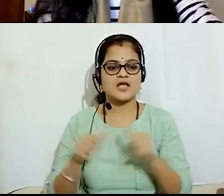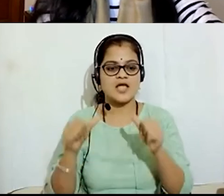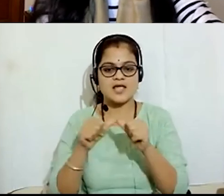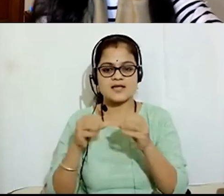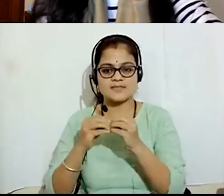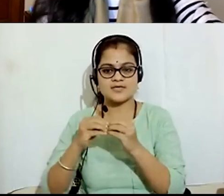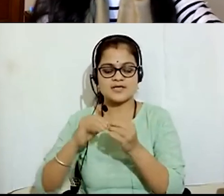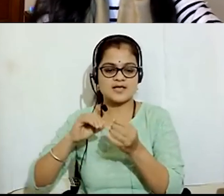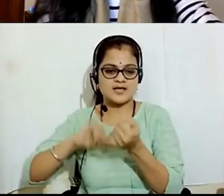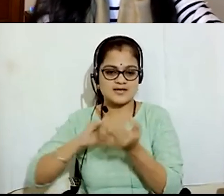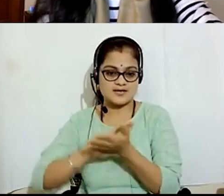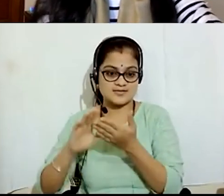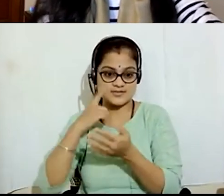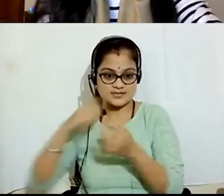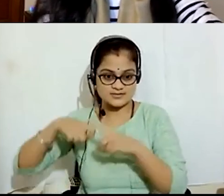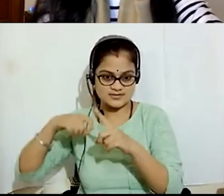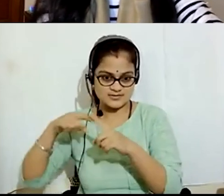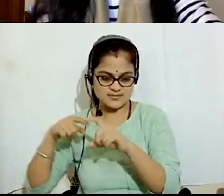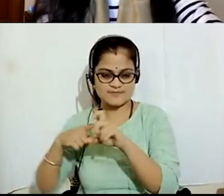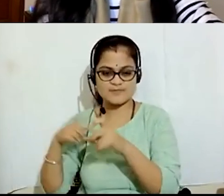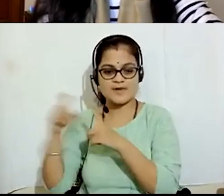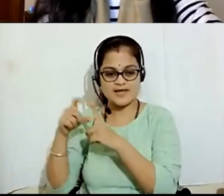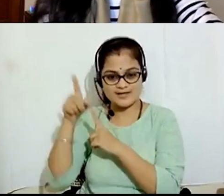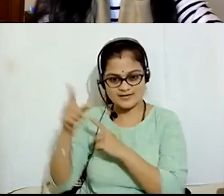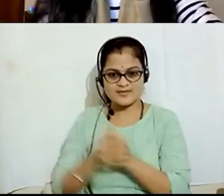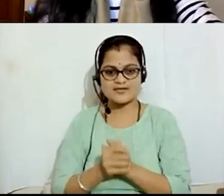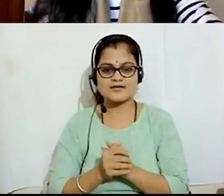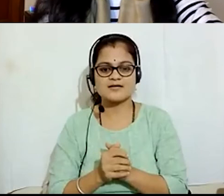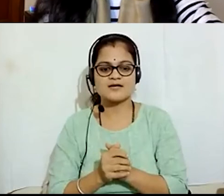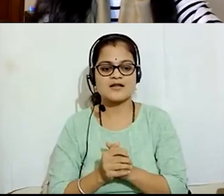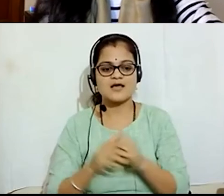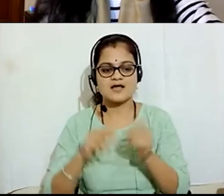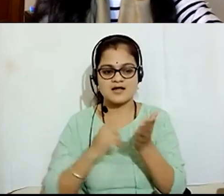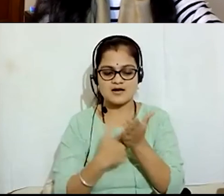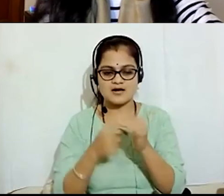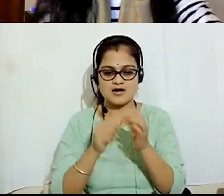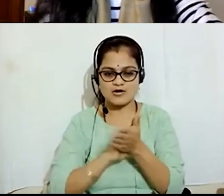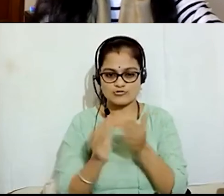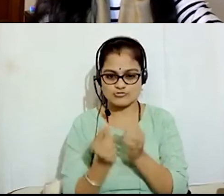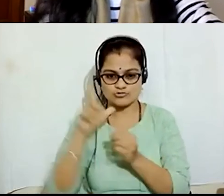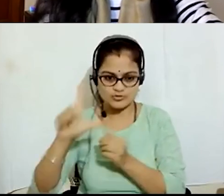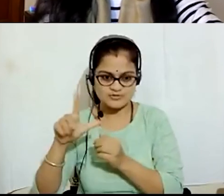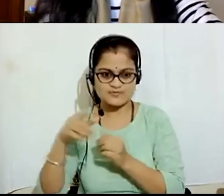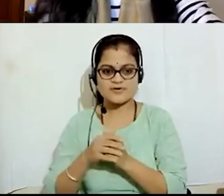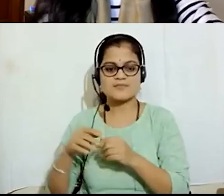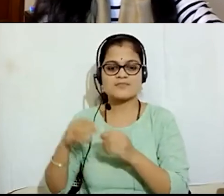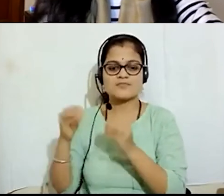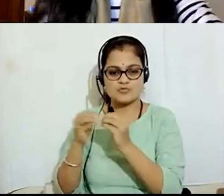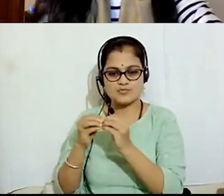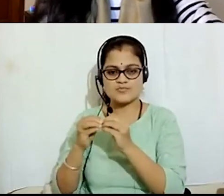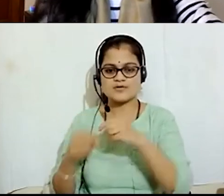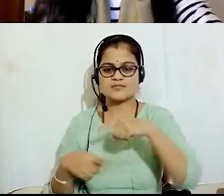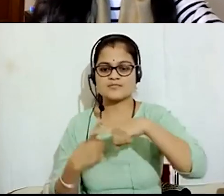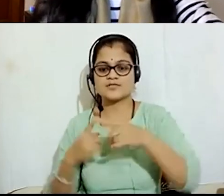Delhi, Nikhil Narendra from Bengaluru, Rahul Nadkarni from Mumbai, and Sourav Biswas from Kolkata. We are